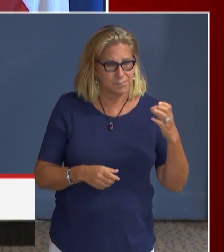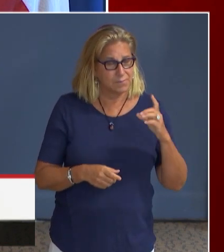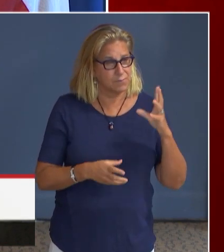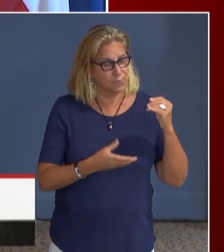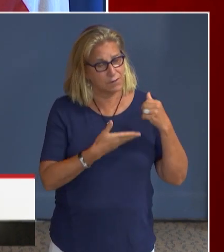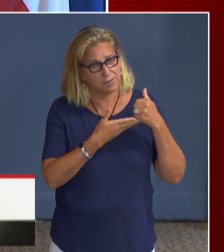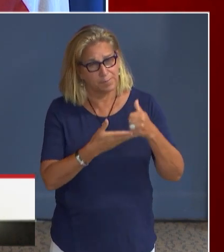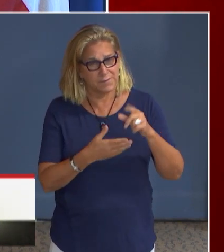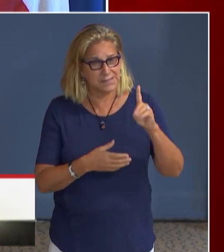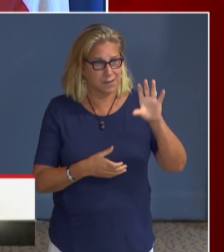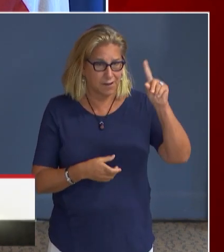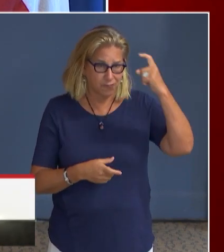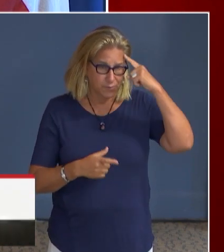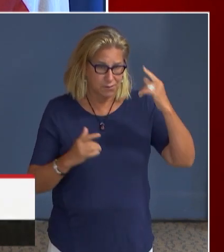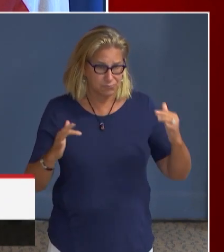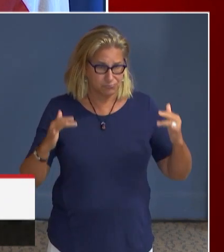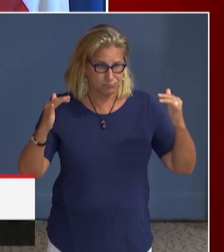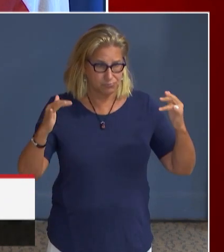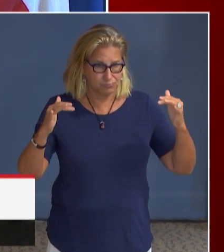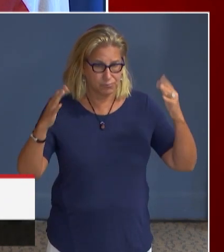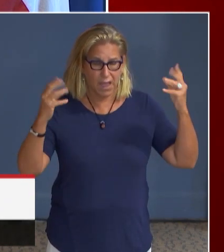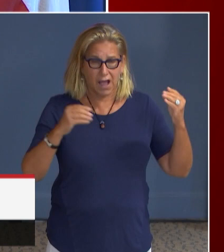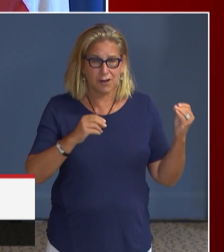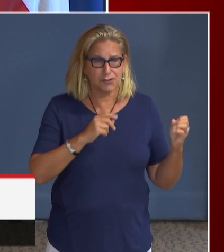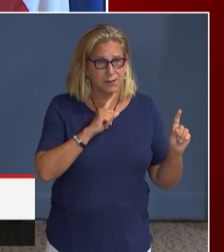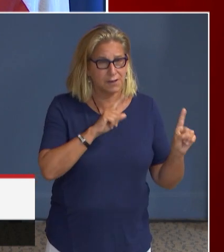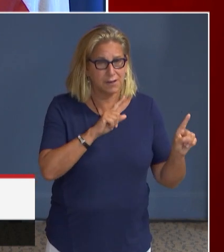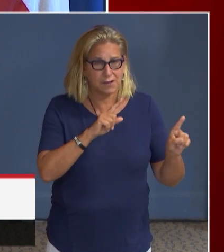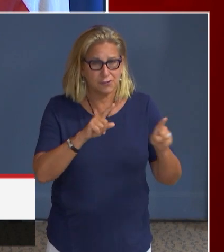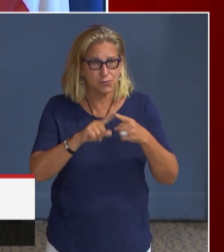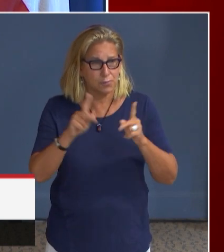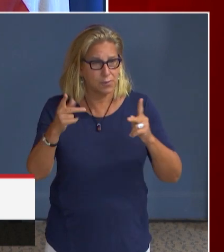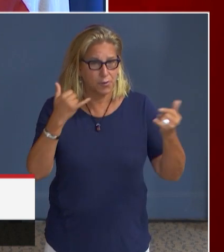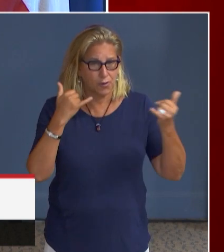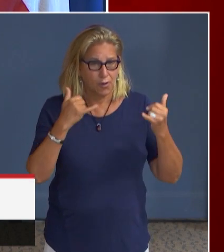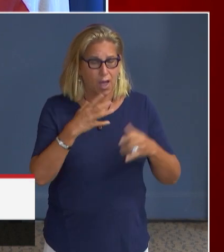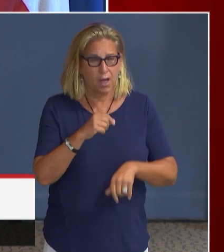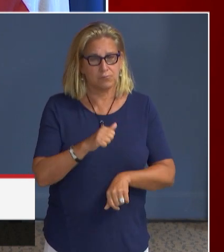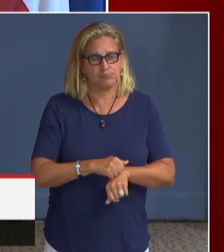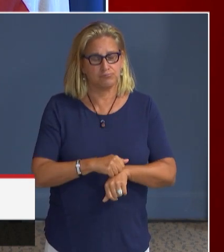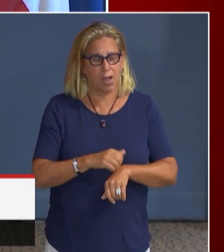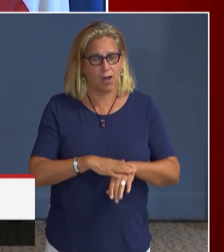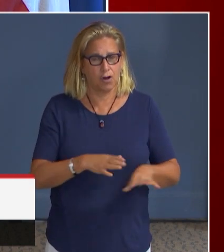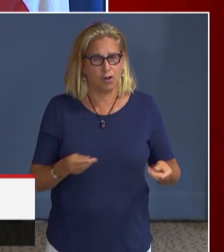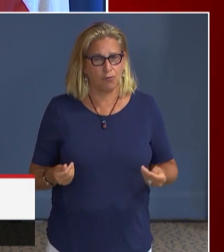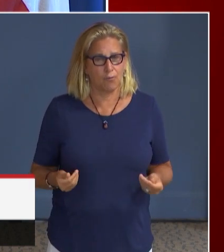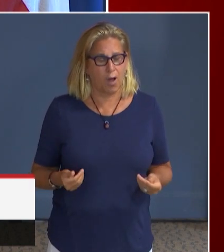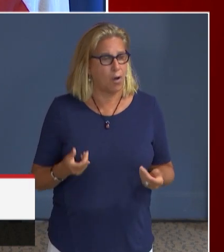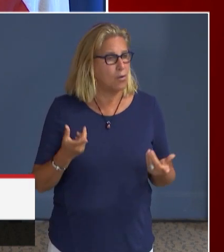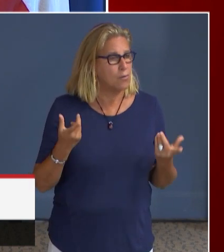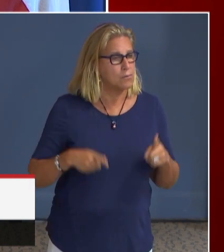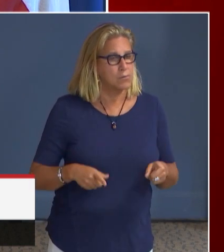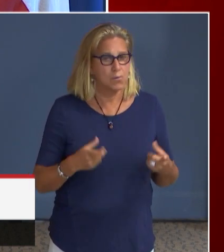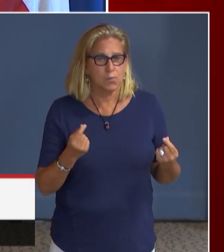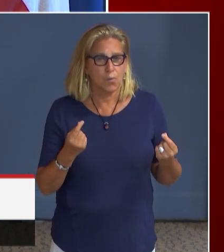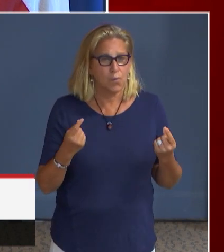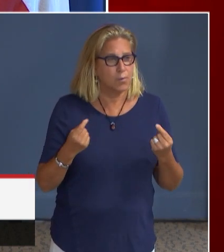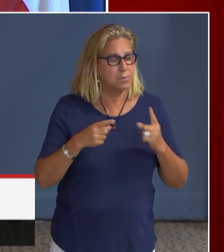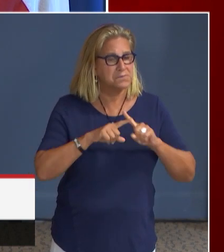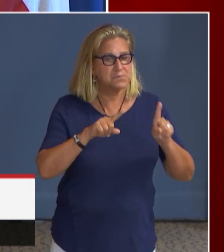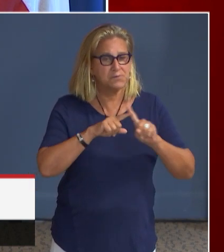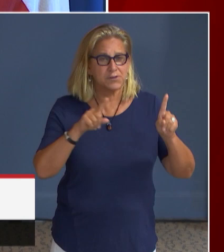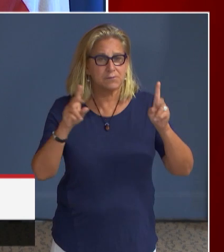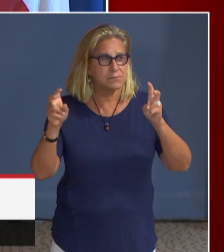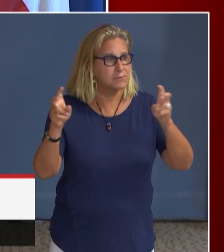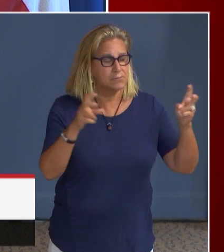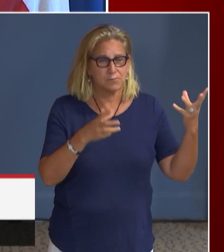call, and for standing firm on creating pathways for the middle class.